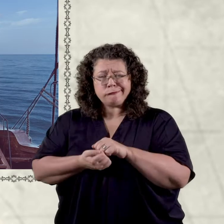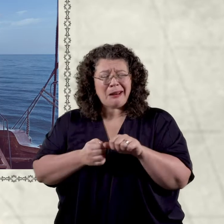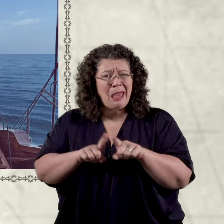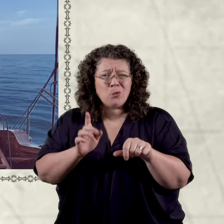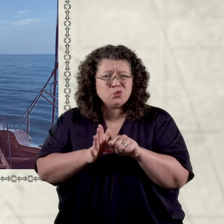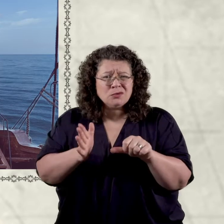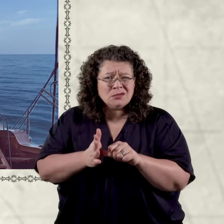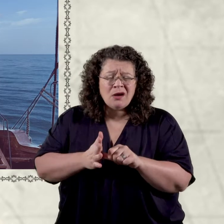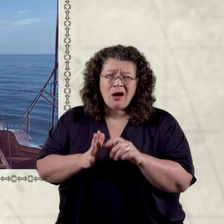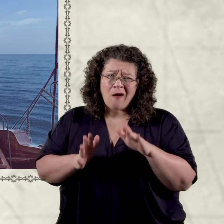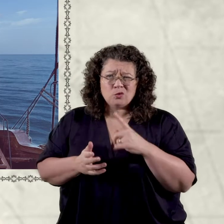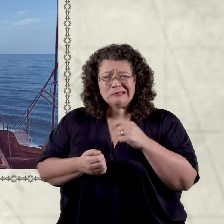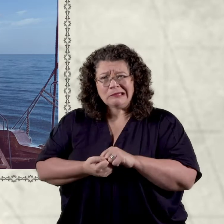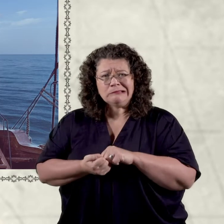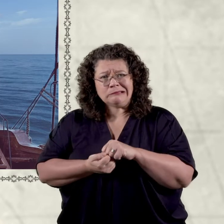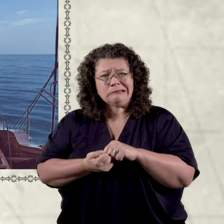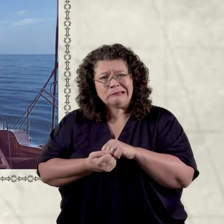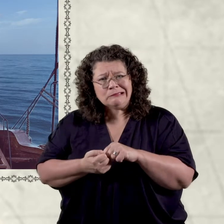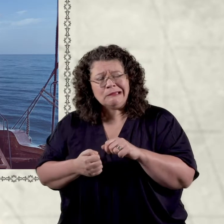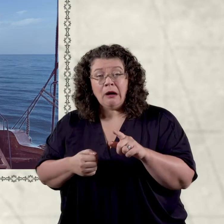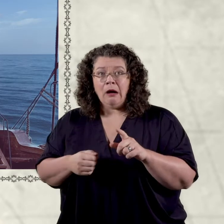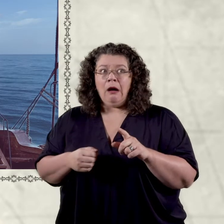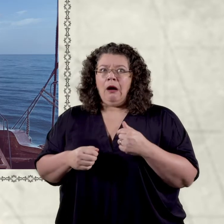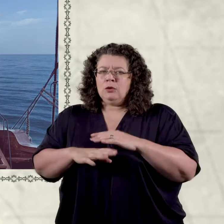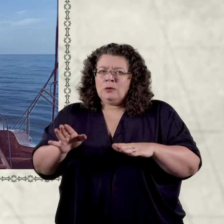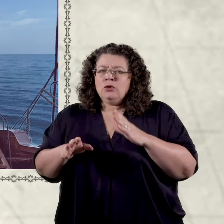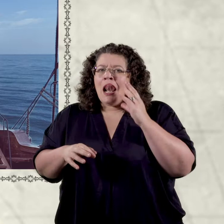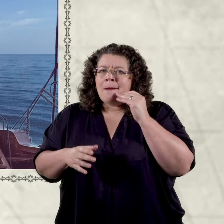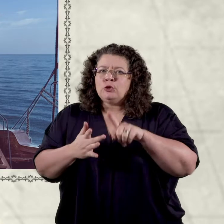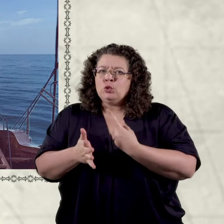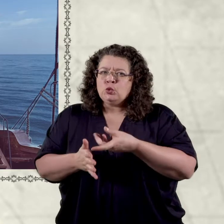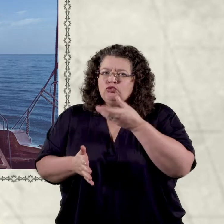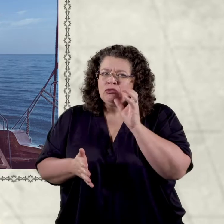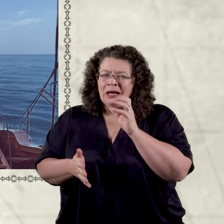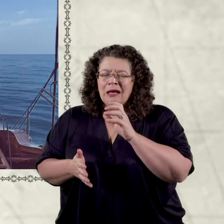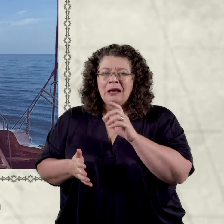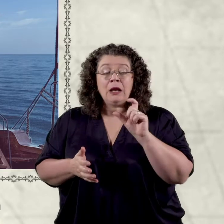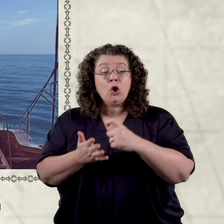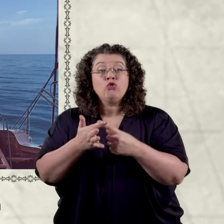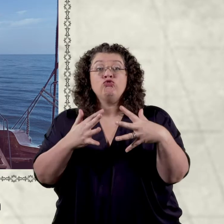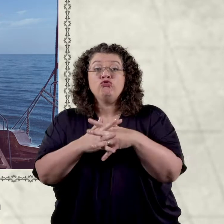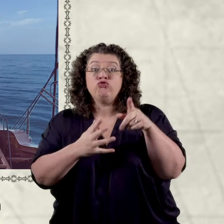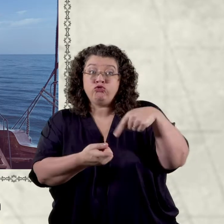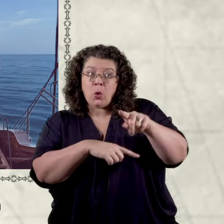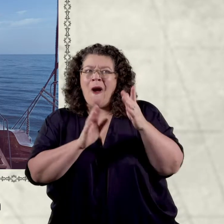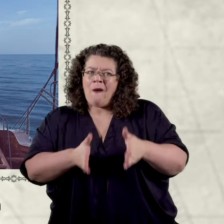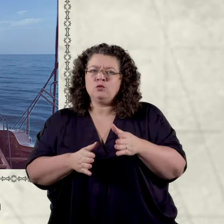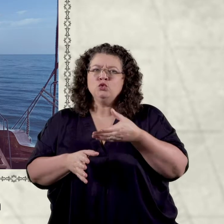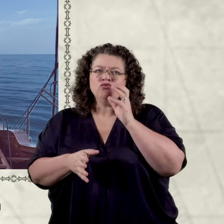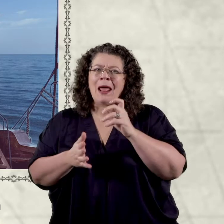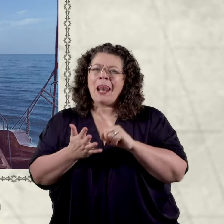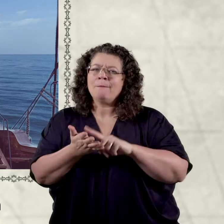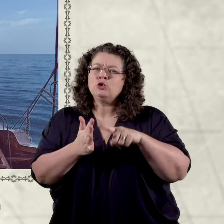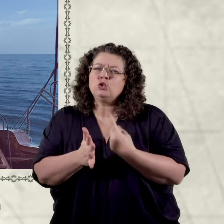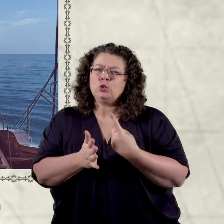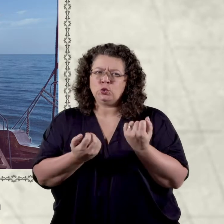eat this, but at least I don't have to drink lemon juice. Every crew member has